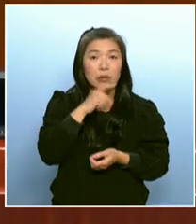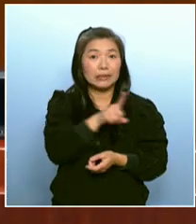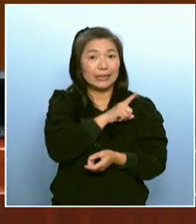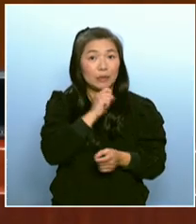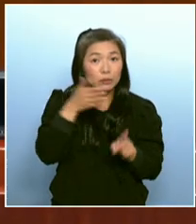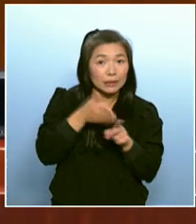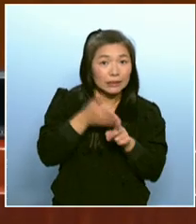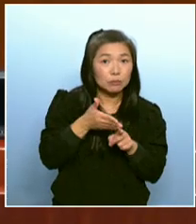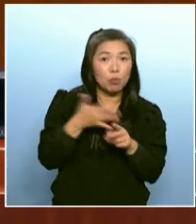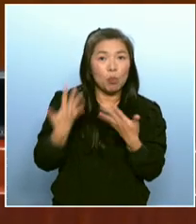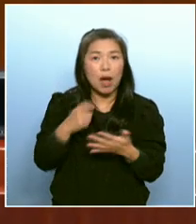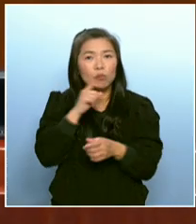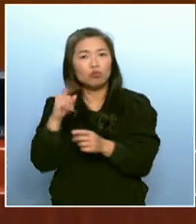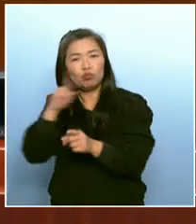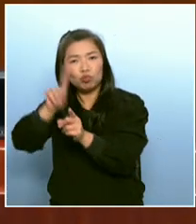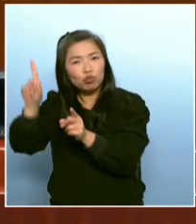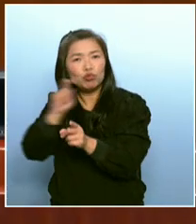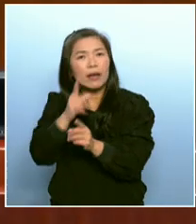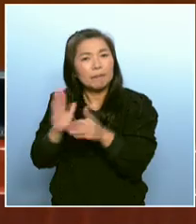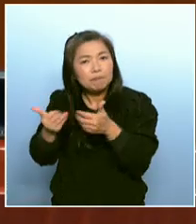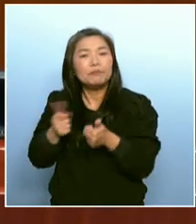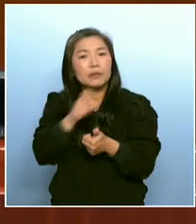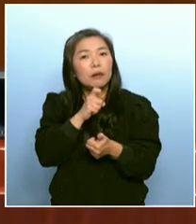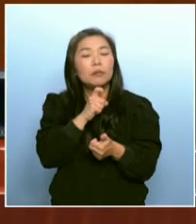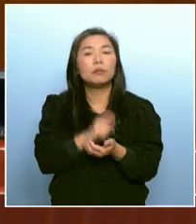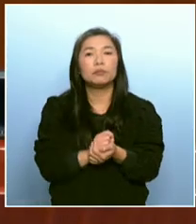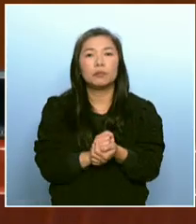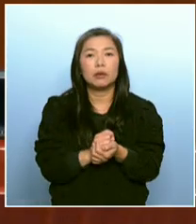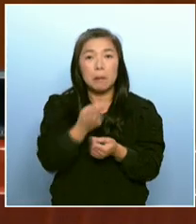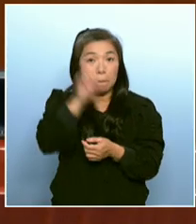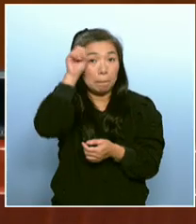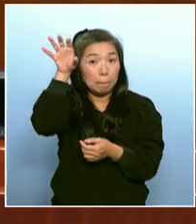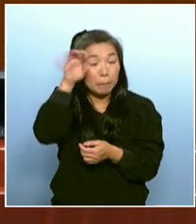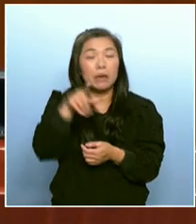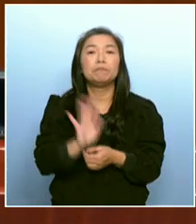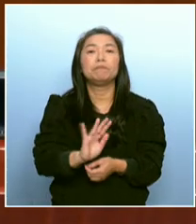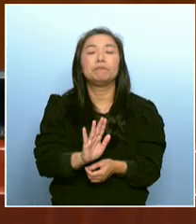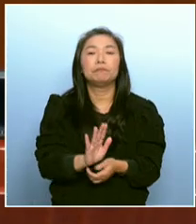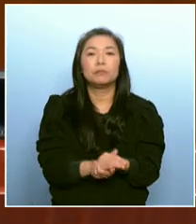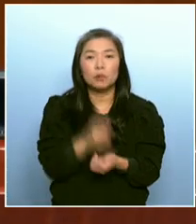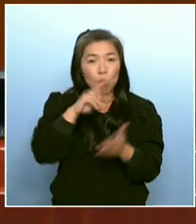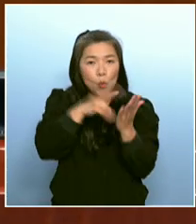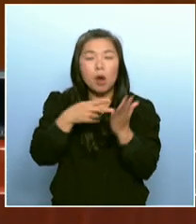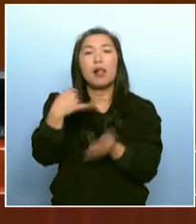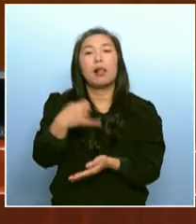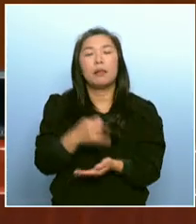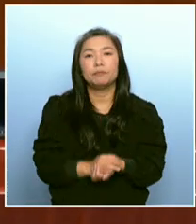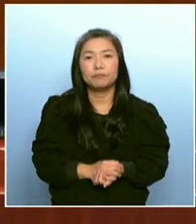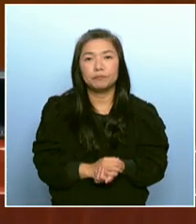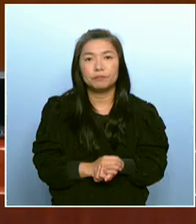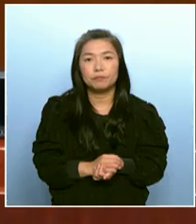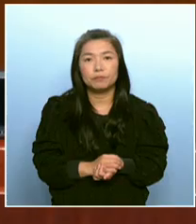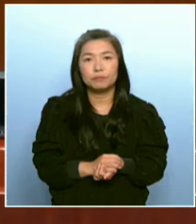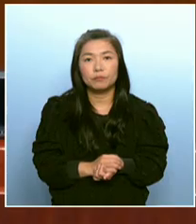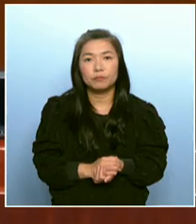to Rule 83A, members must not speak or move any